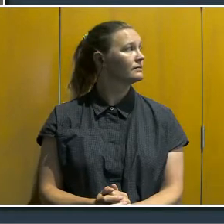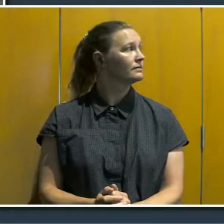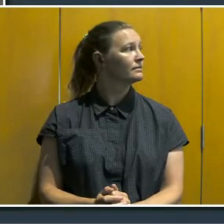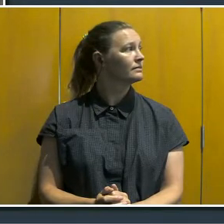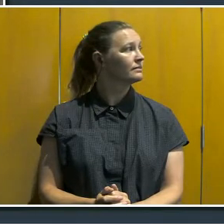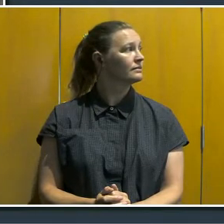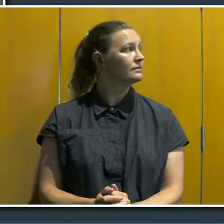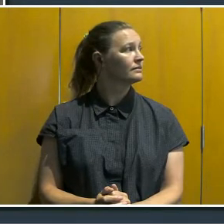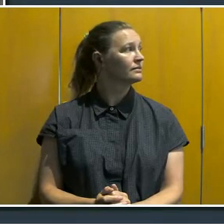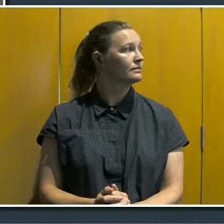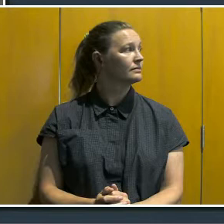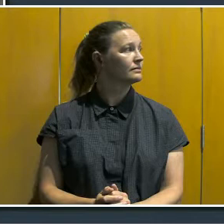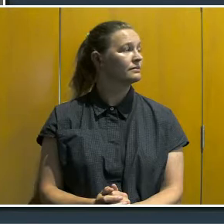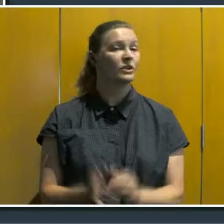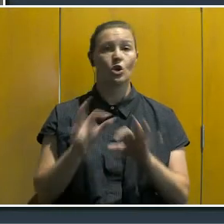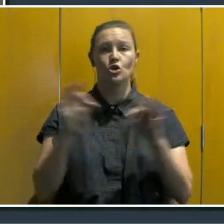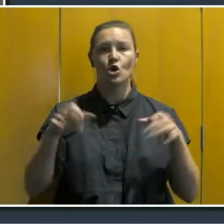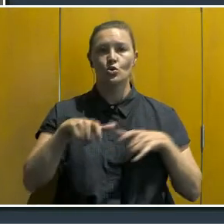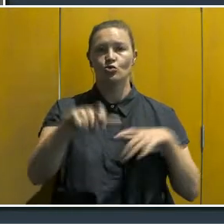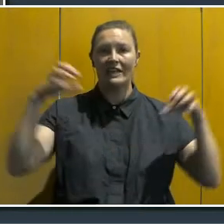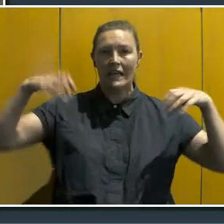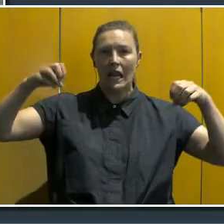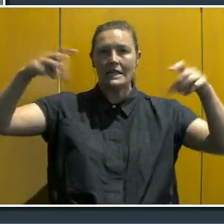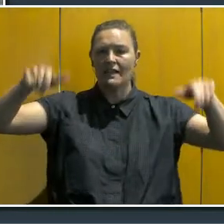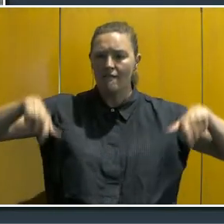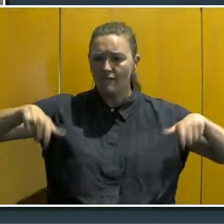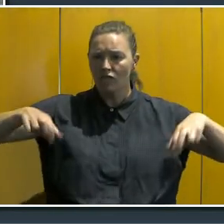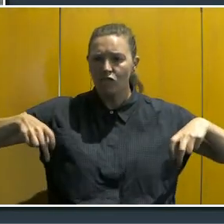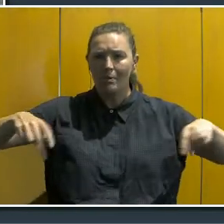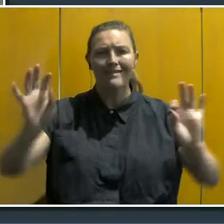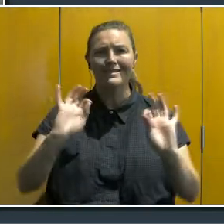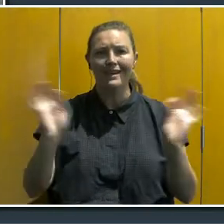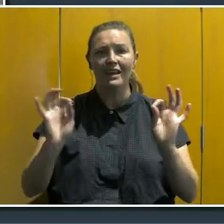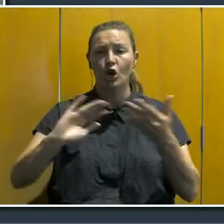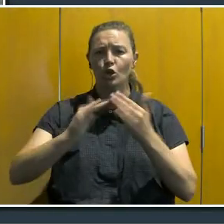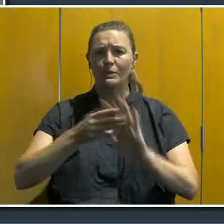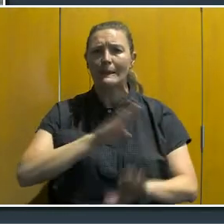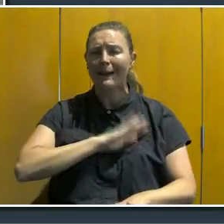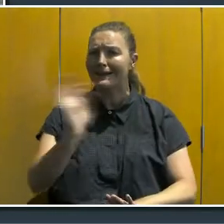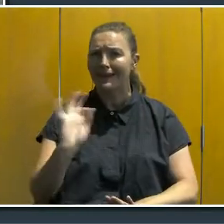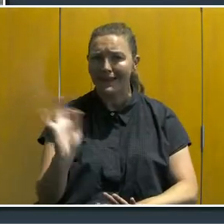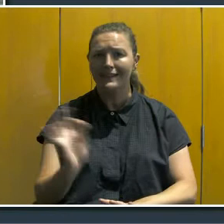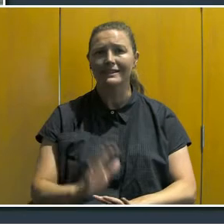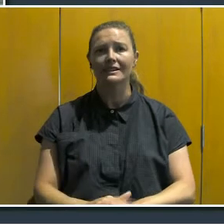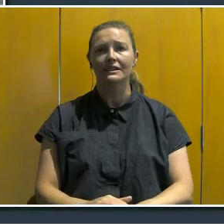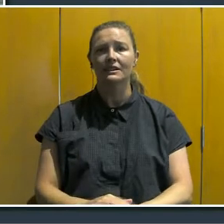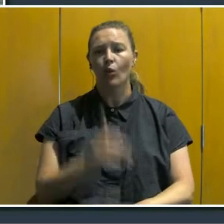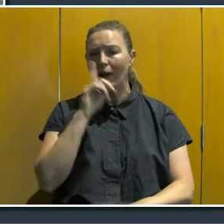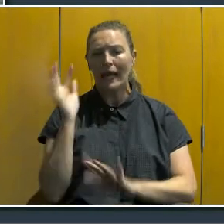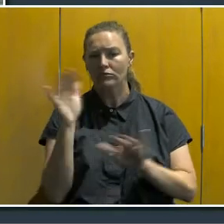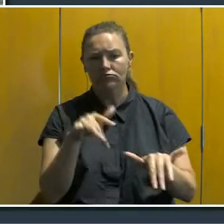So we've got no... street lights, no footpaths, no community park that we can drift down